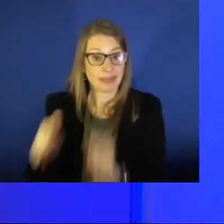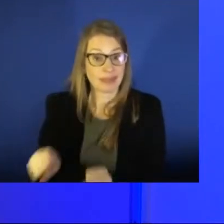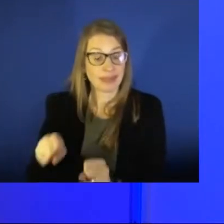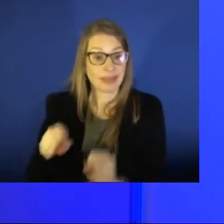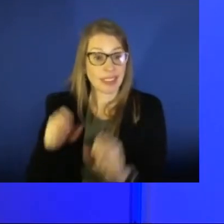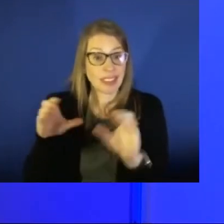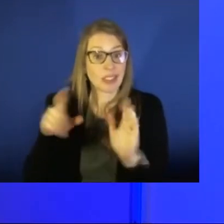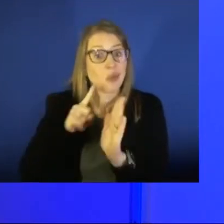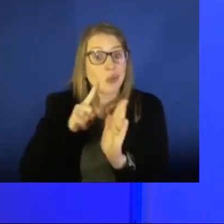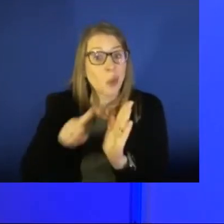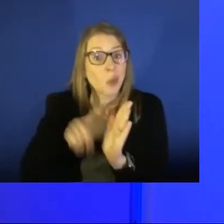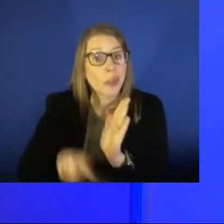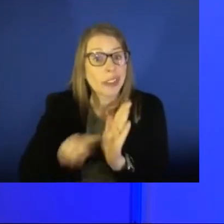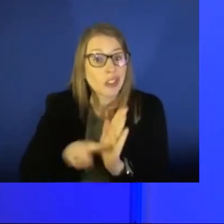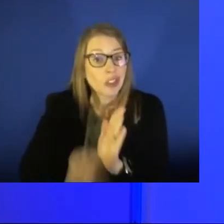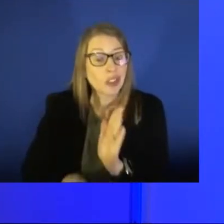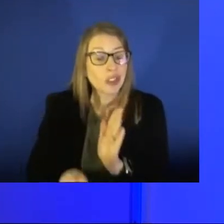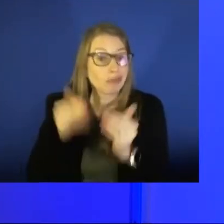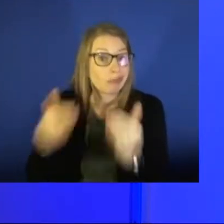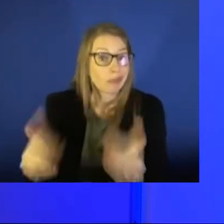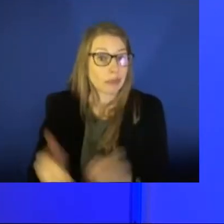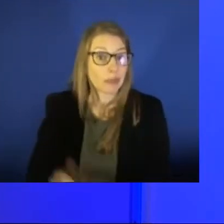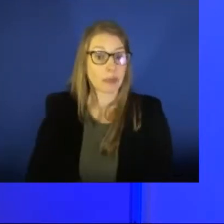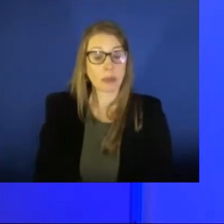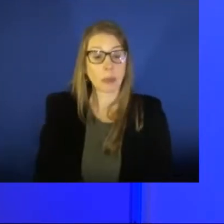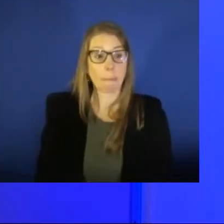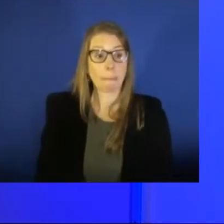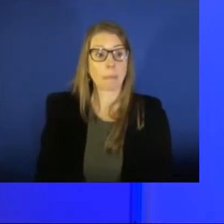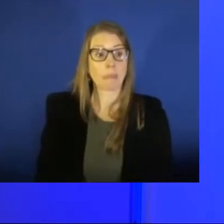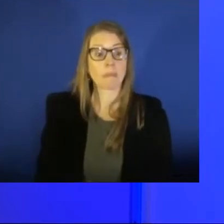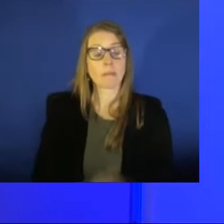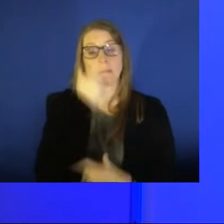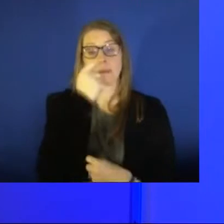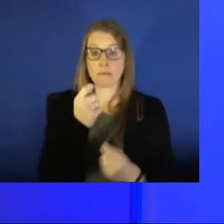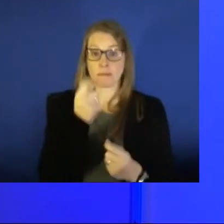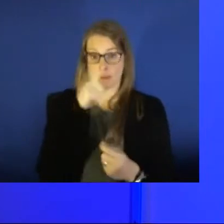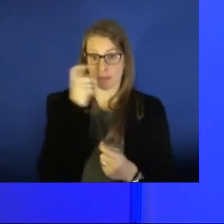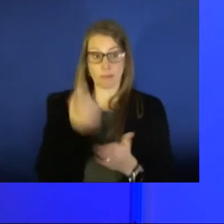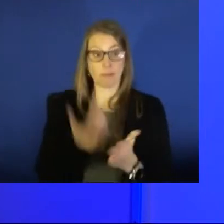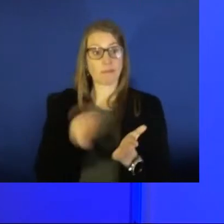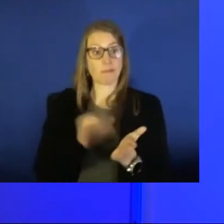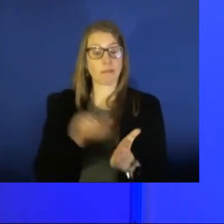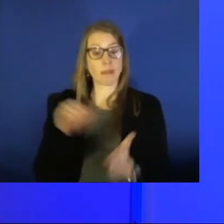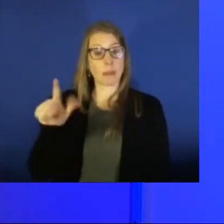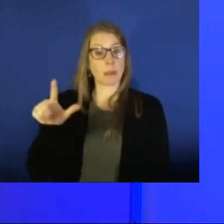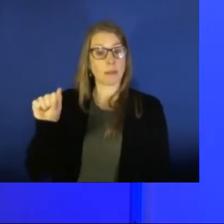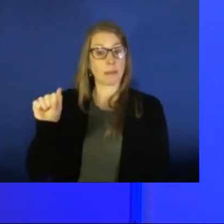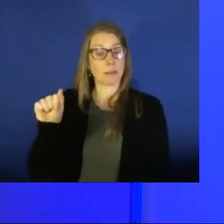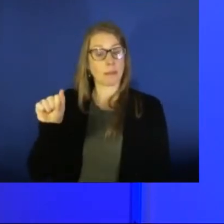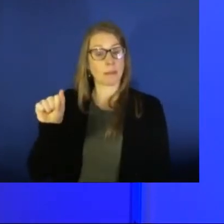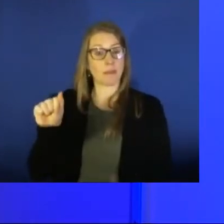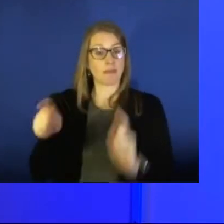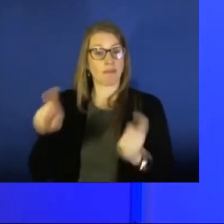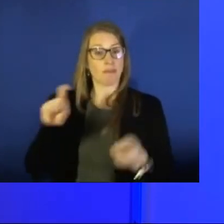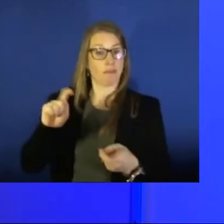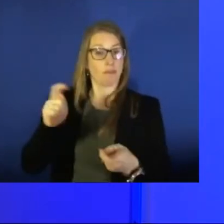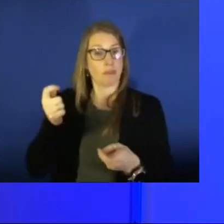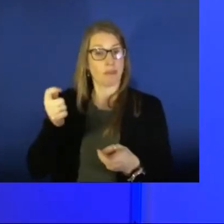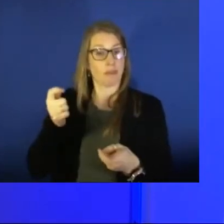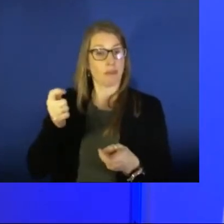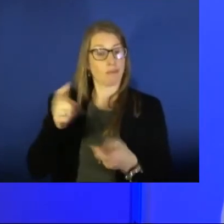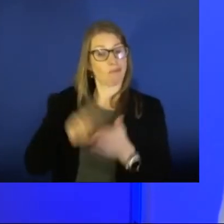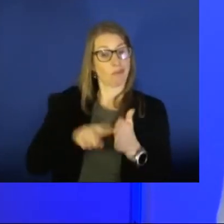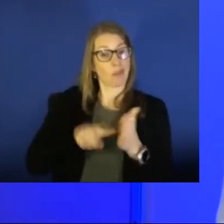Now, it's interesting because, again, ALA pivoted a bit, did some research for